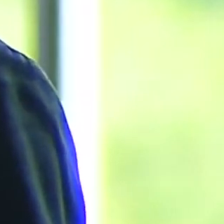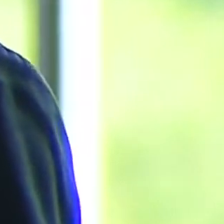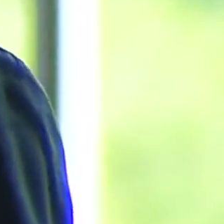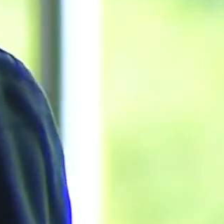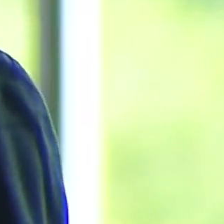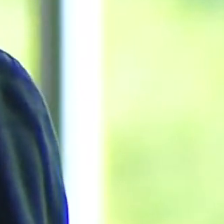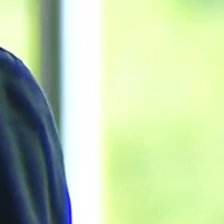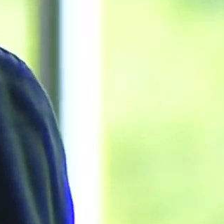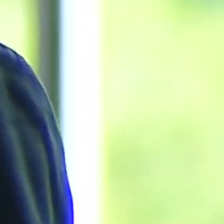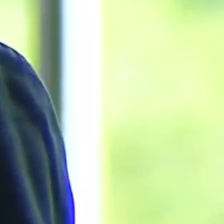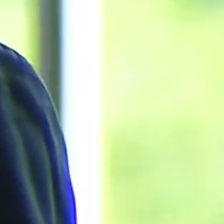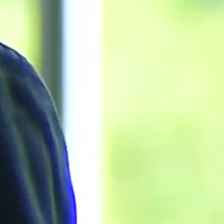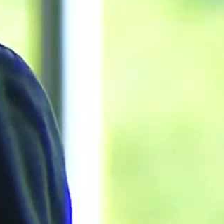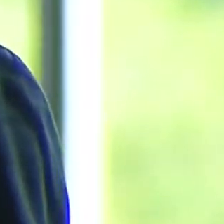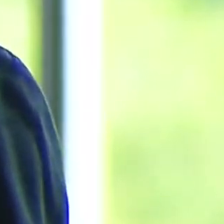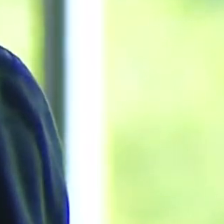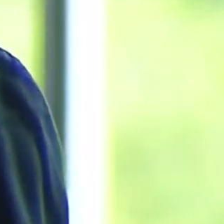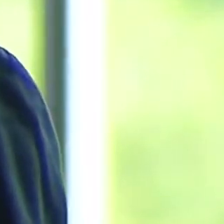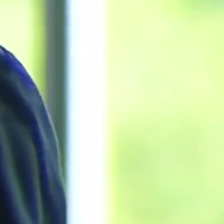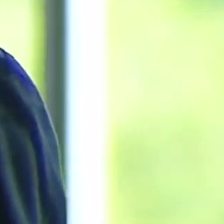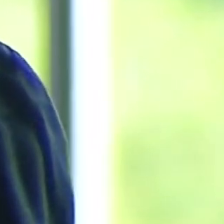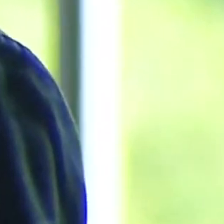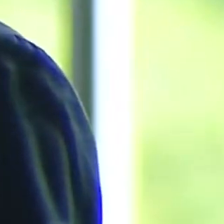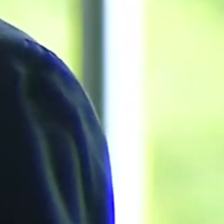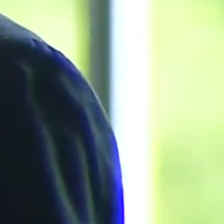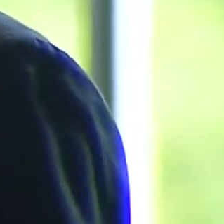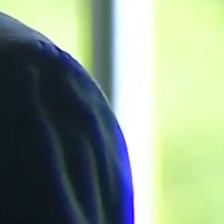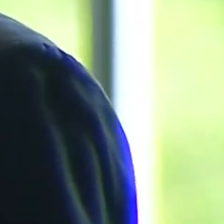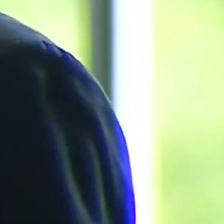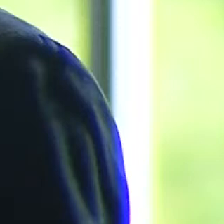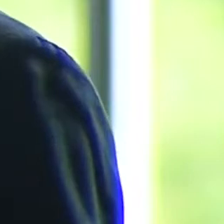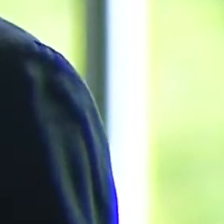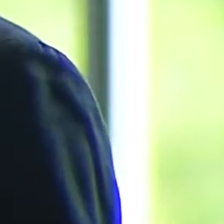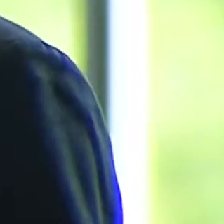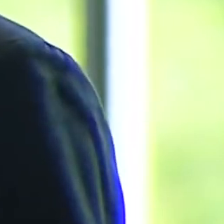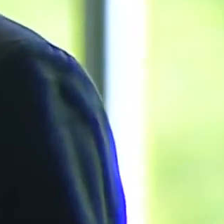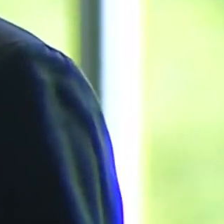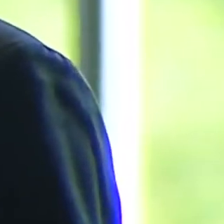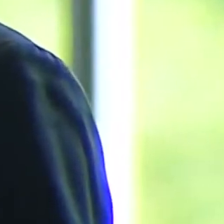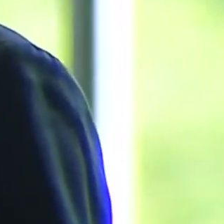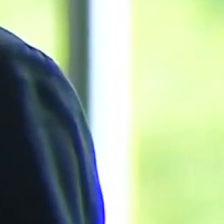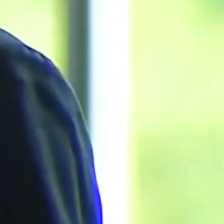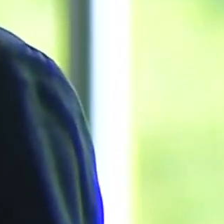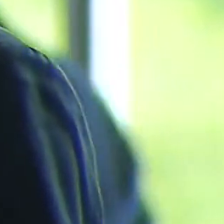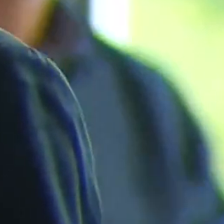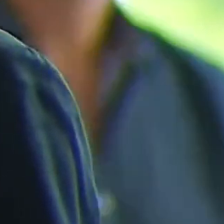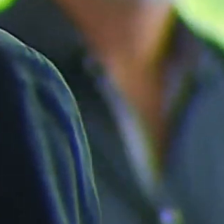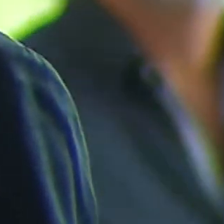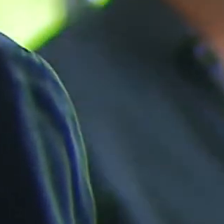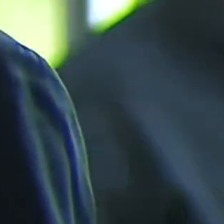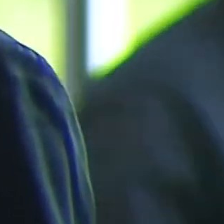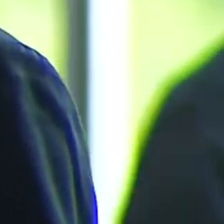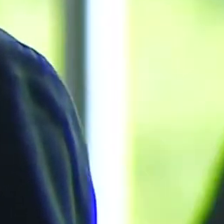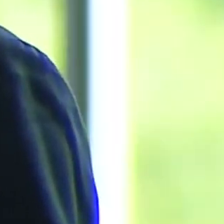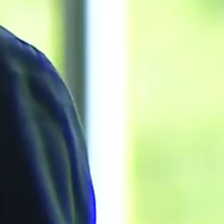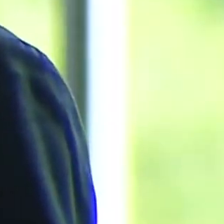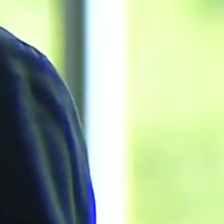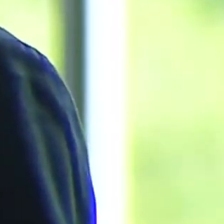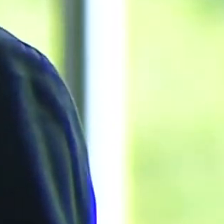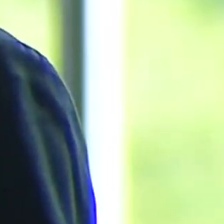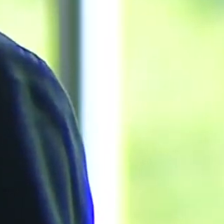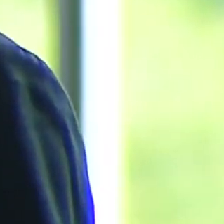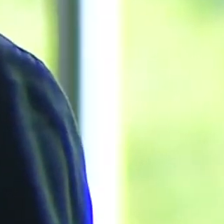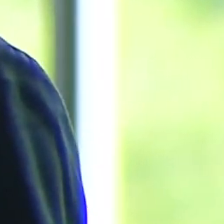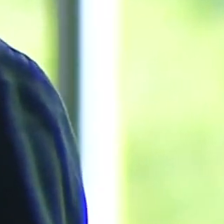may implement in our Center of Entrepreneurship to drive students and encourage them to build